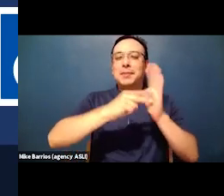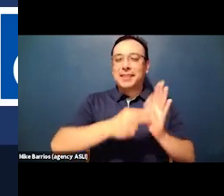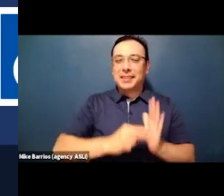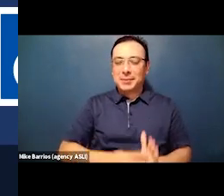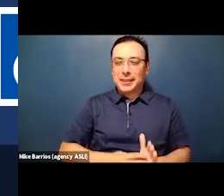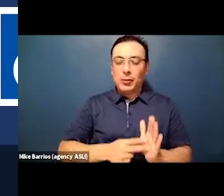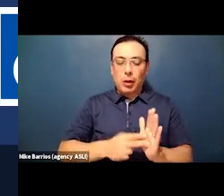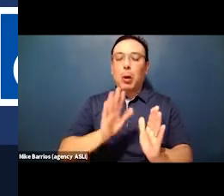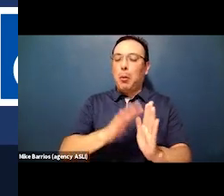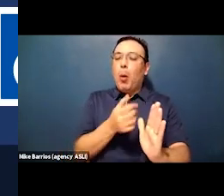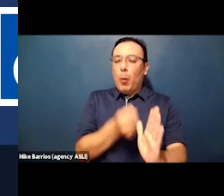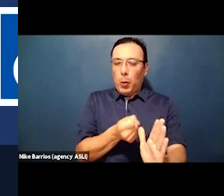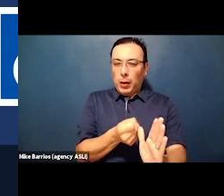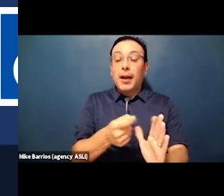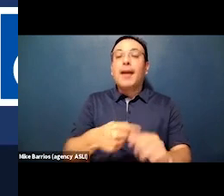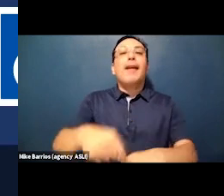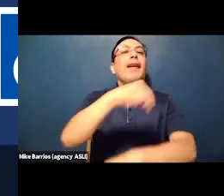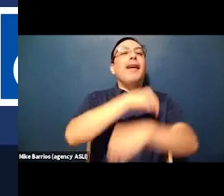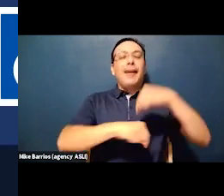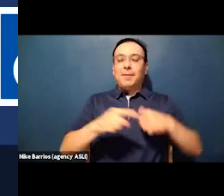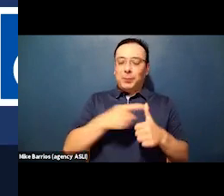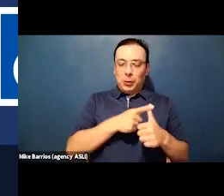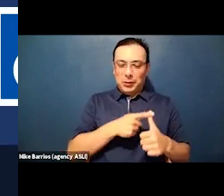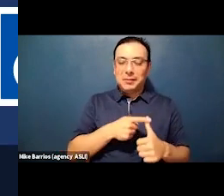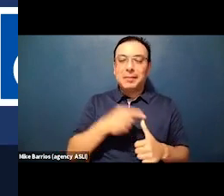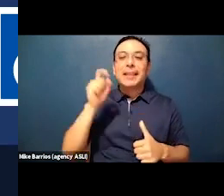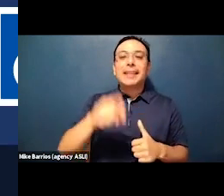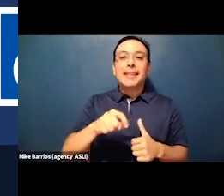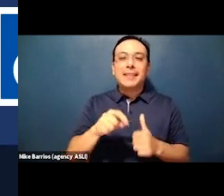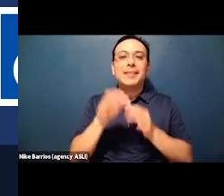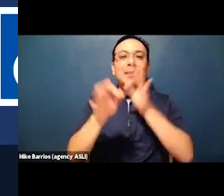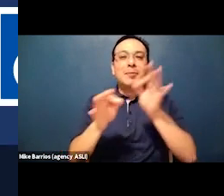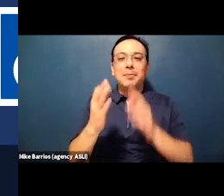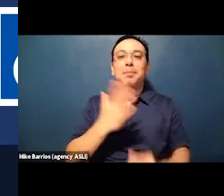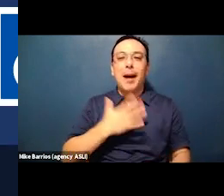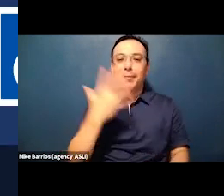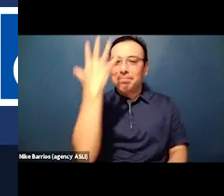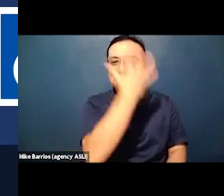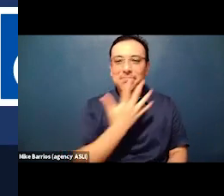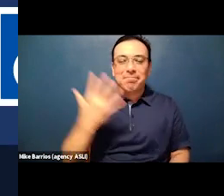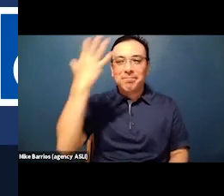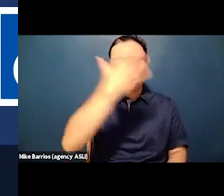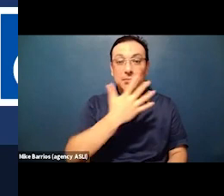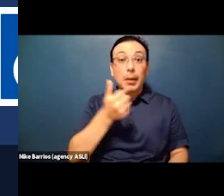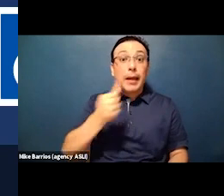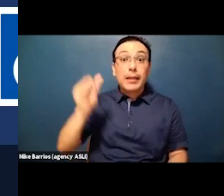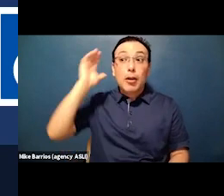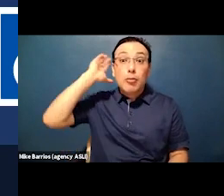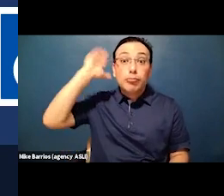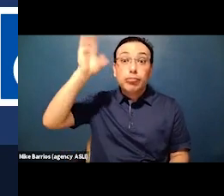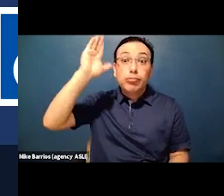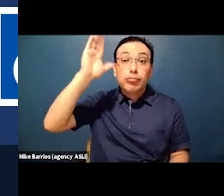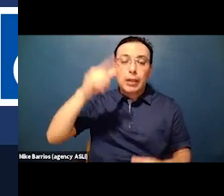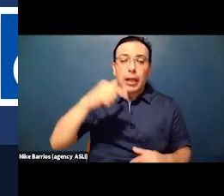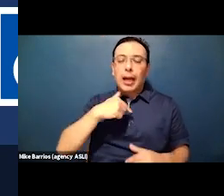before I go into that, let me self-describe. This is something that we encourage everybody to do in their presentations, is to